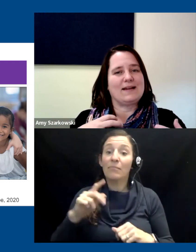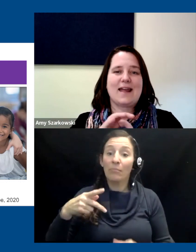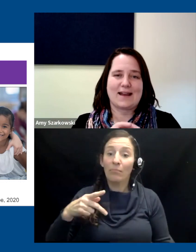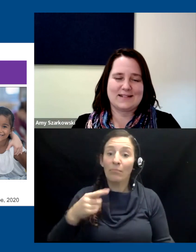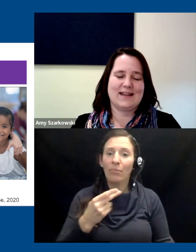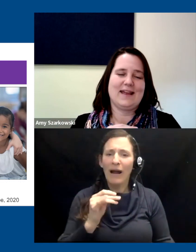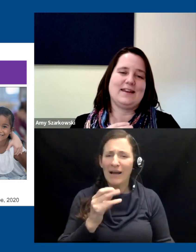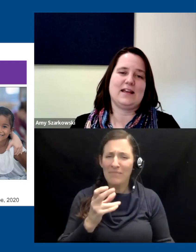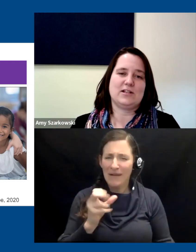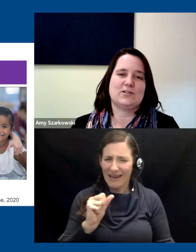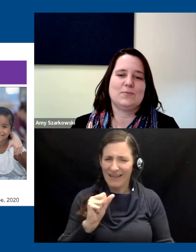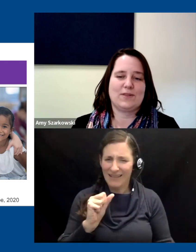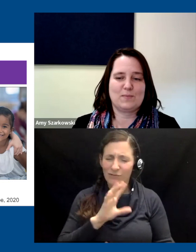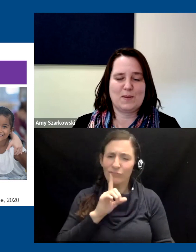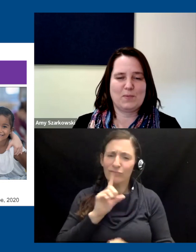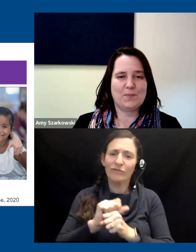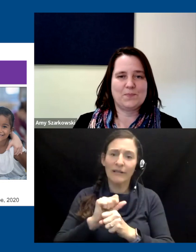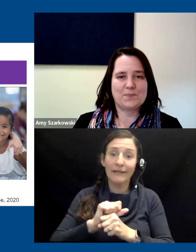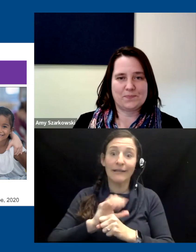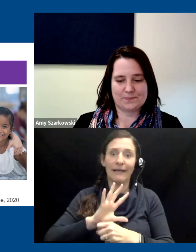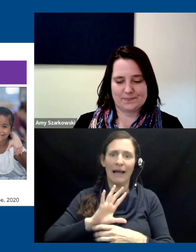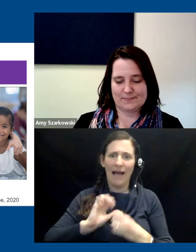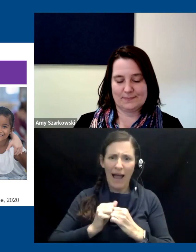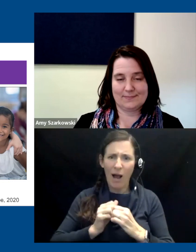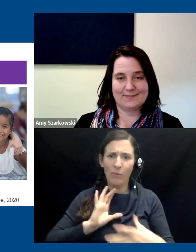we connect and engage with other people.